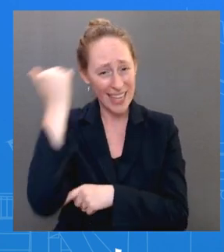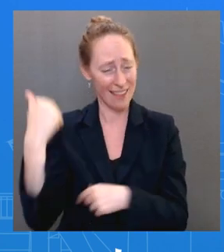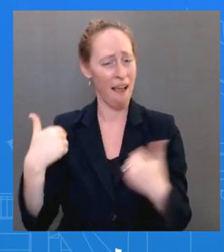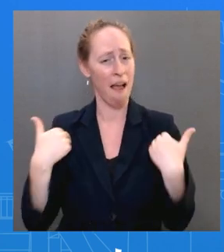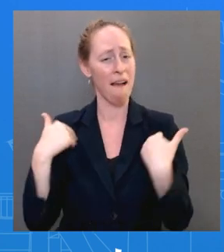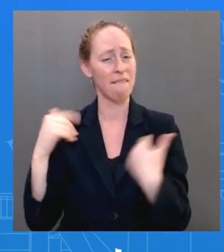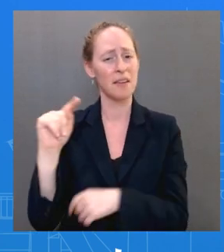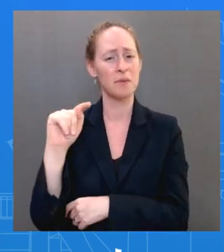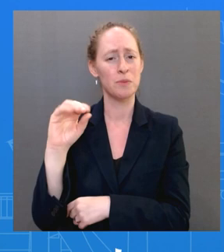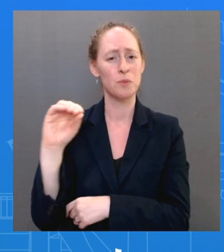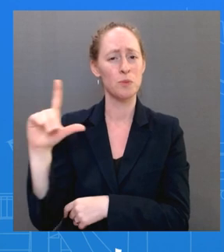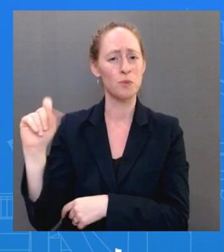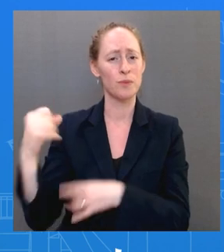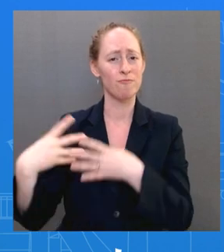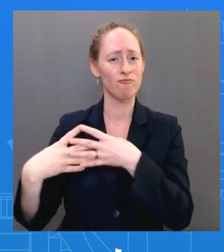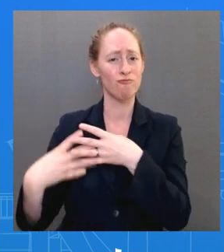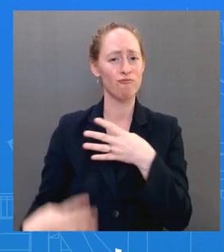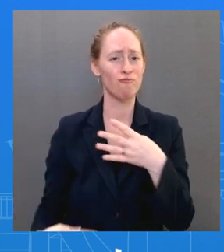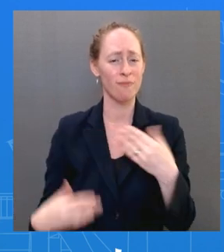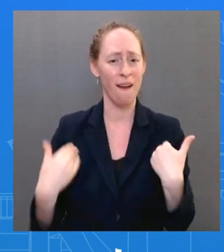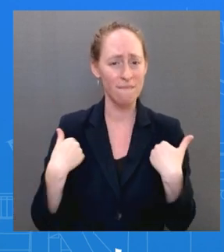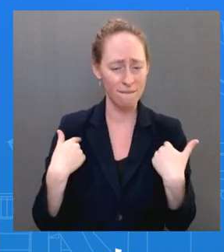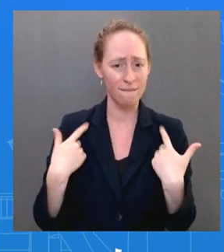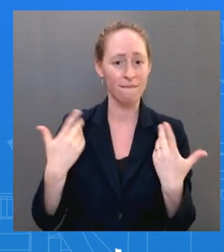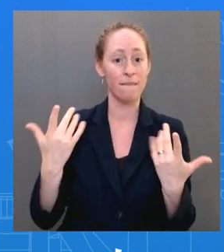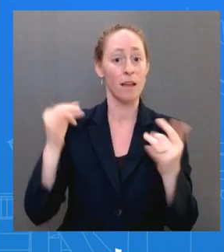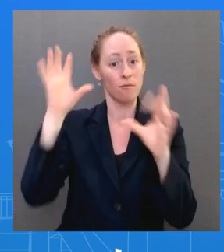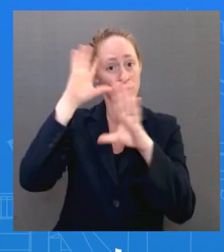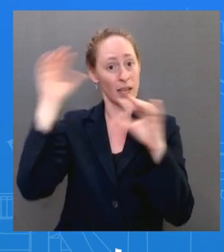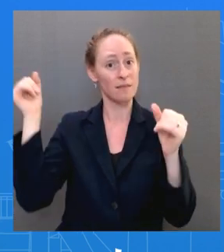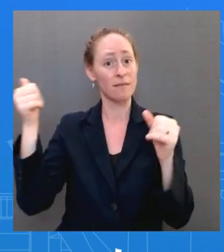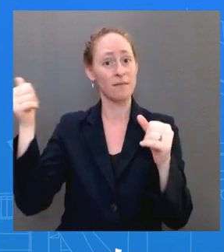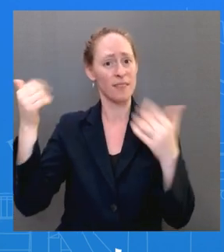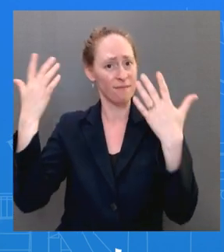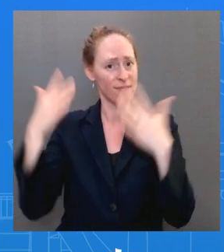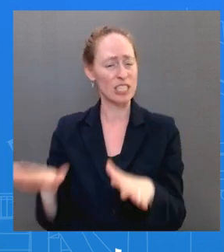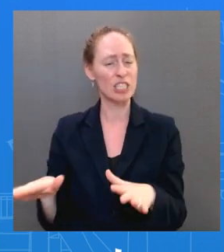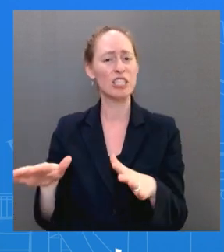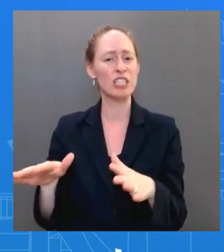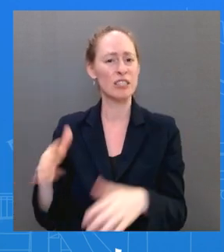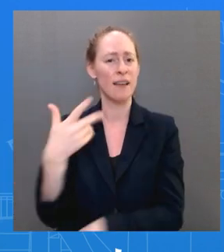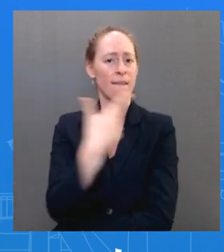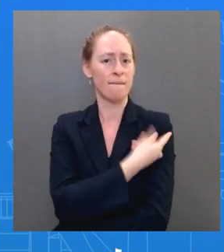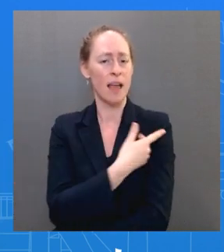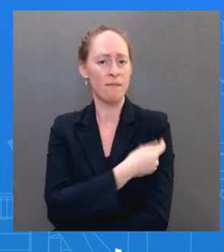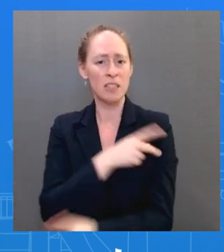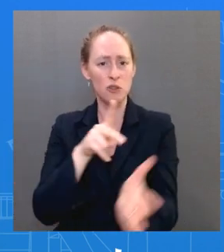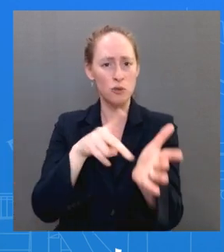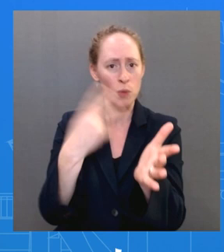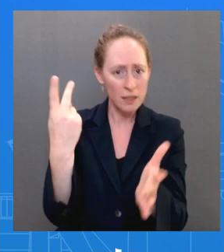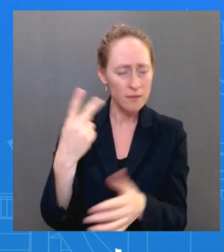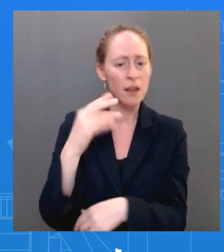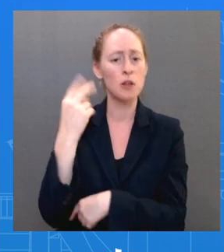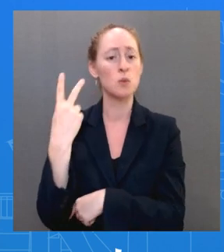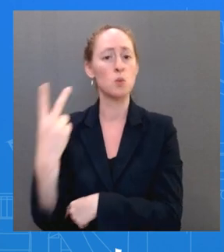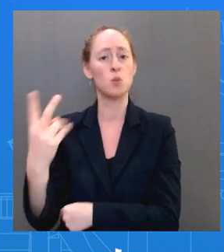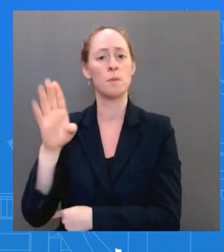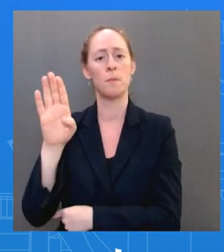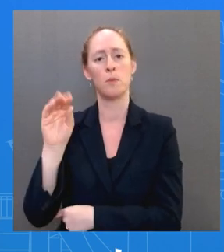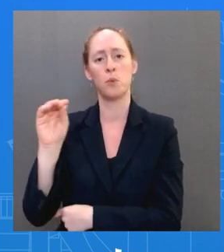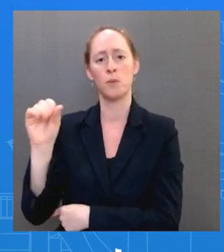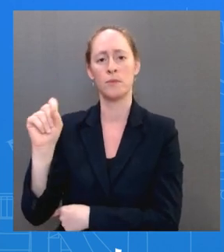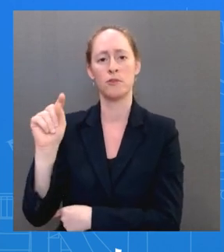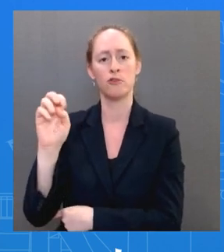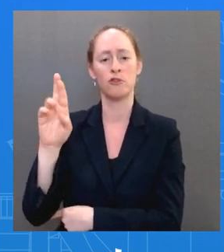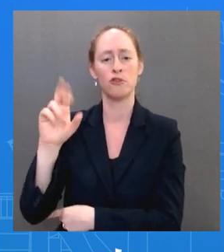2 vaccines, 2 boosters, and he's advocating for every American to take advantage of these vaccines and boosters, which we have made available